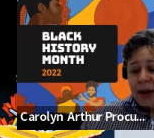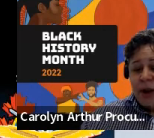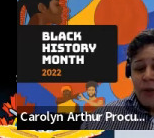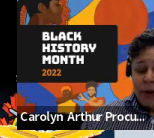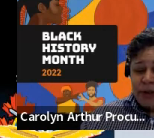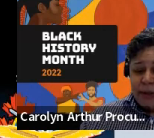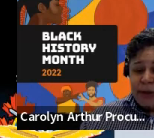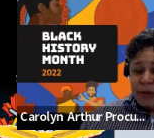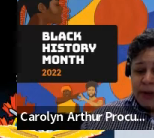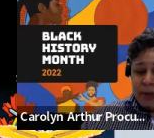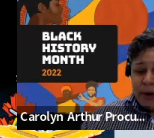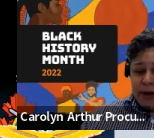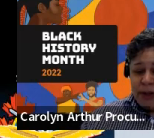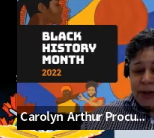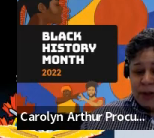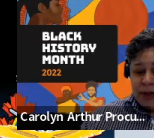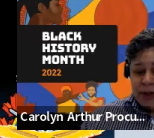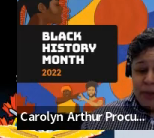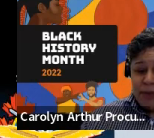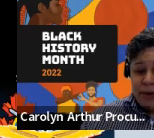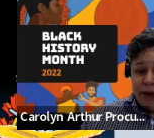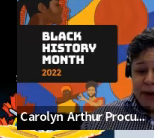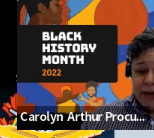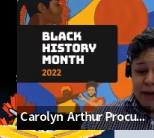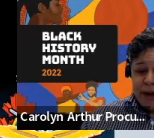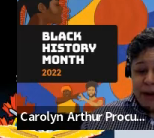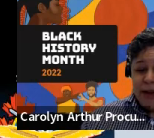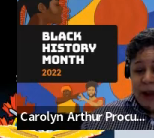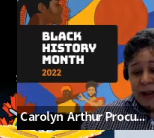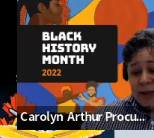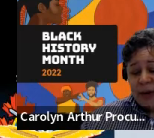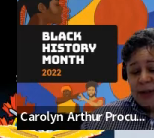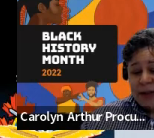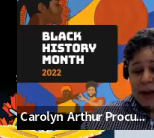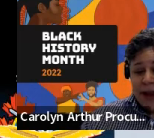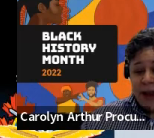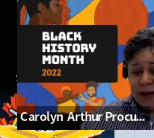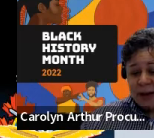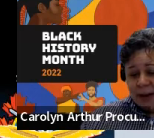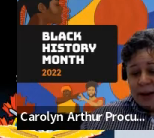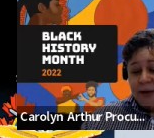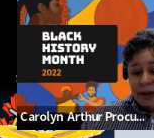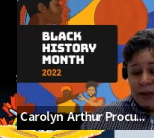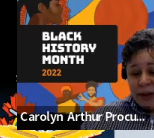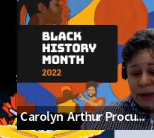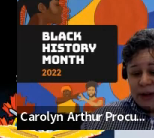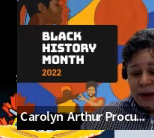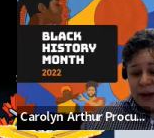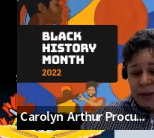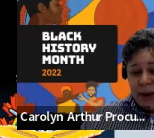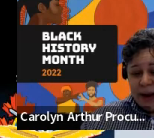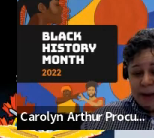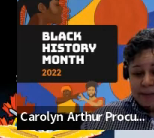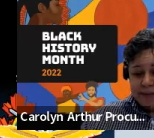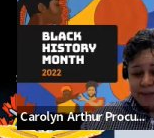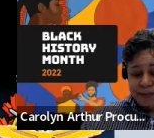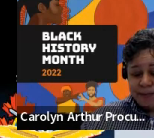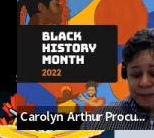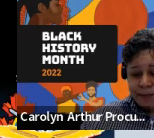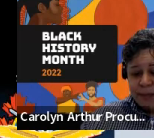opportunity where you're demonstrating your project to the people that are the experts and that can eventually buy